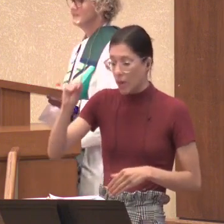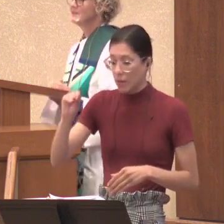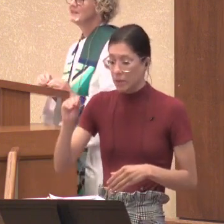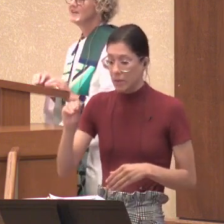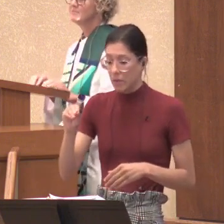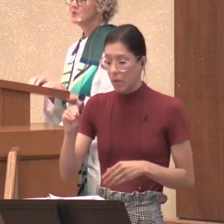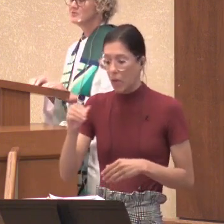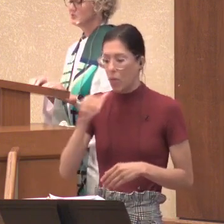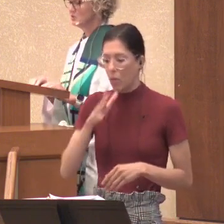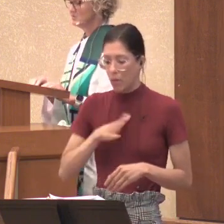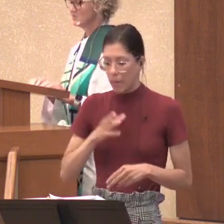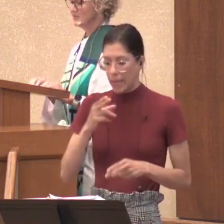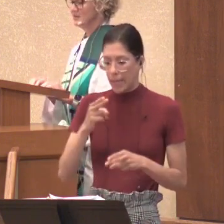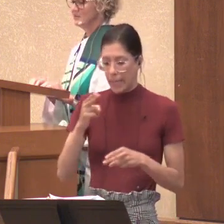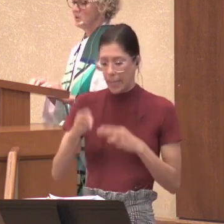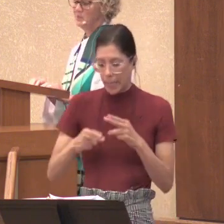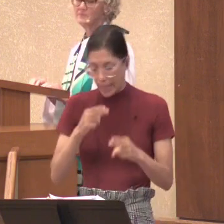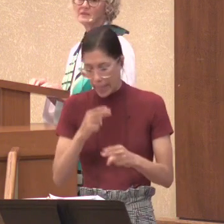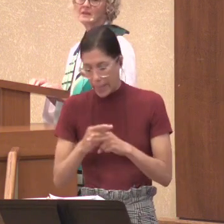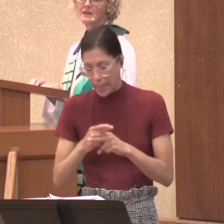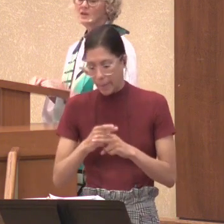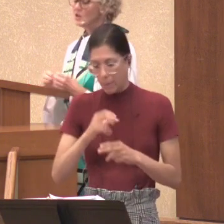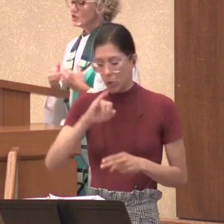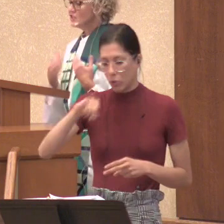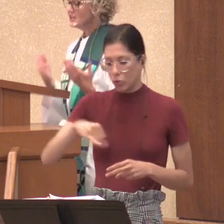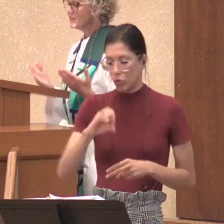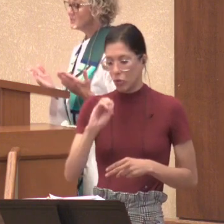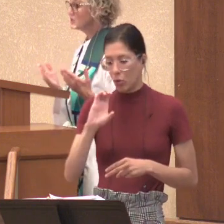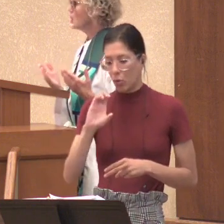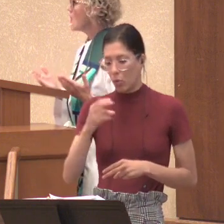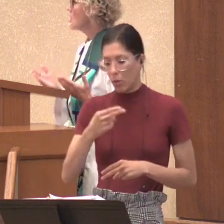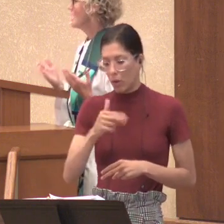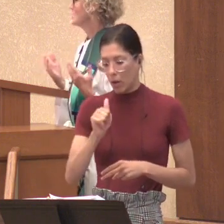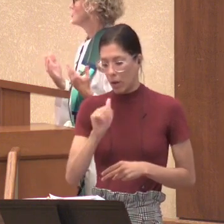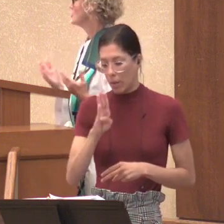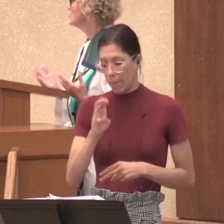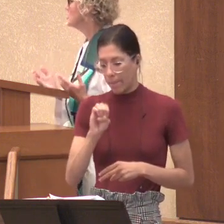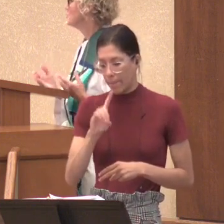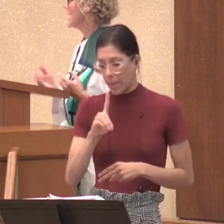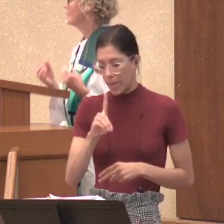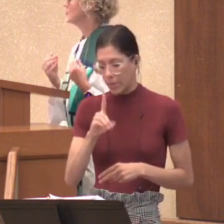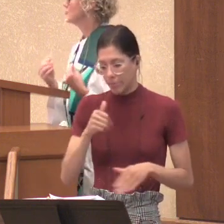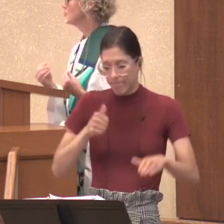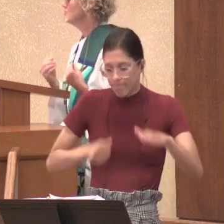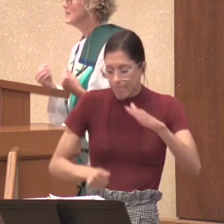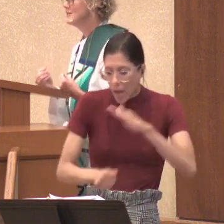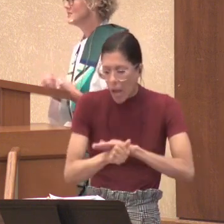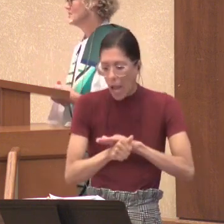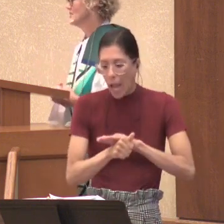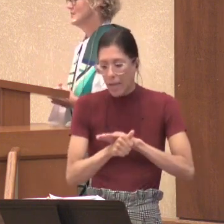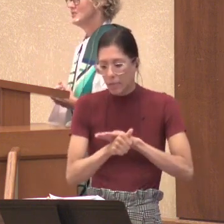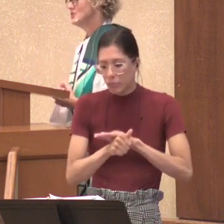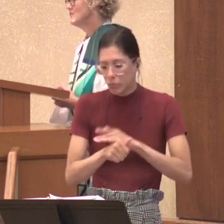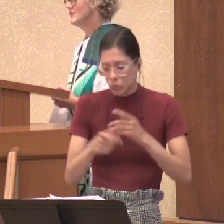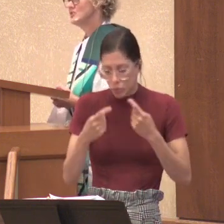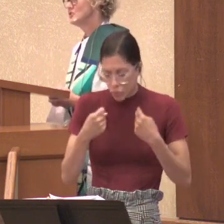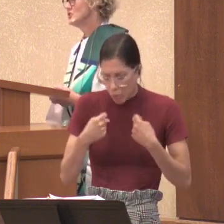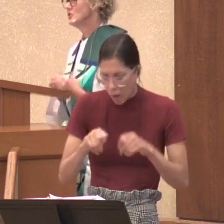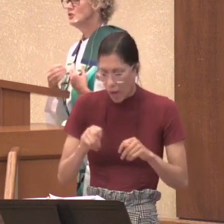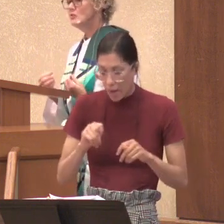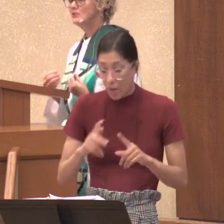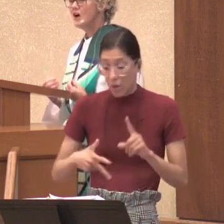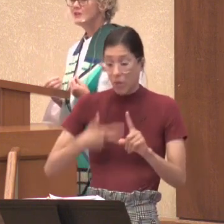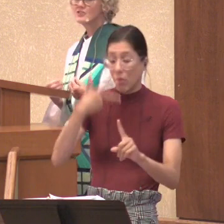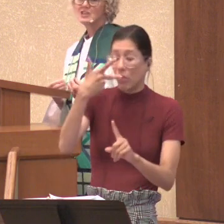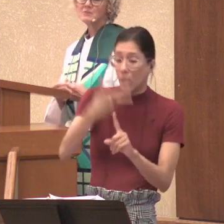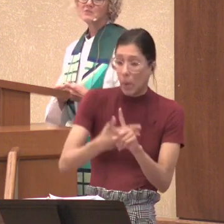Jochebed gave birth to a son. She hid him as long as she could, but after 3 months, she feared she